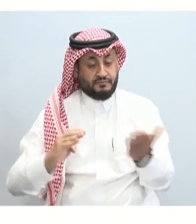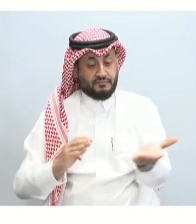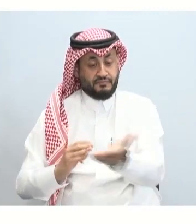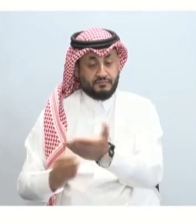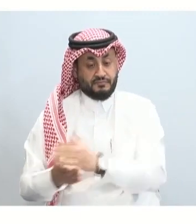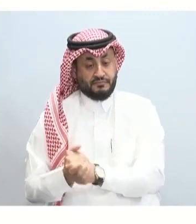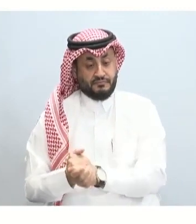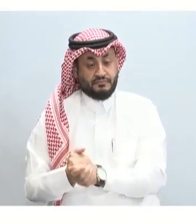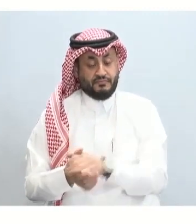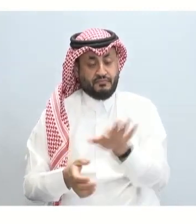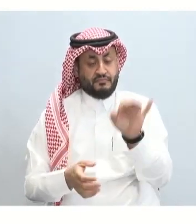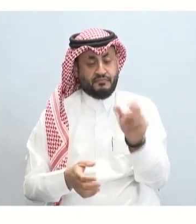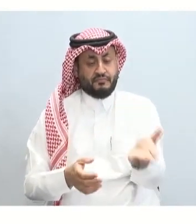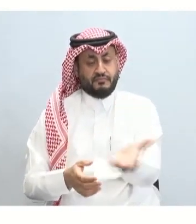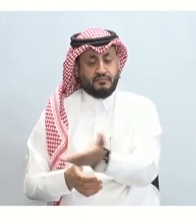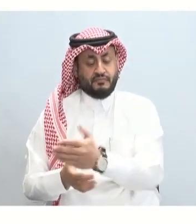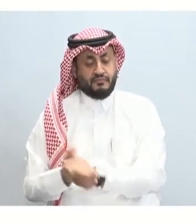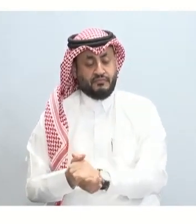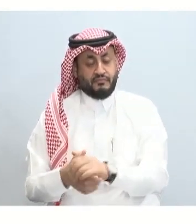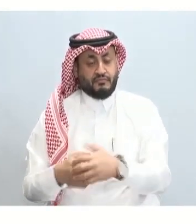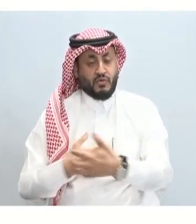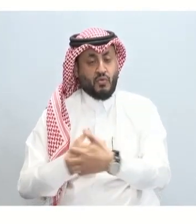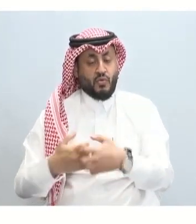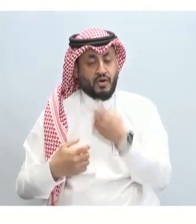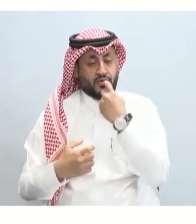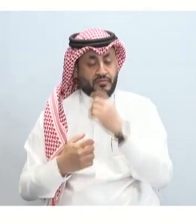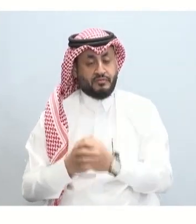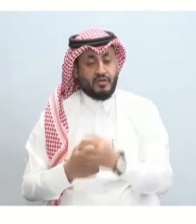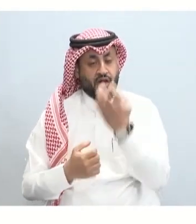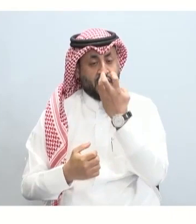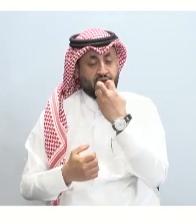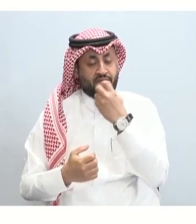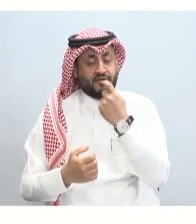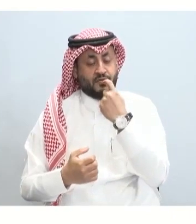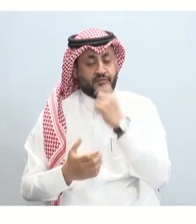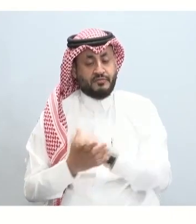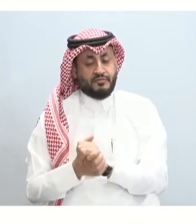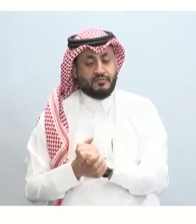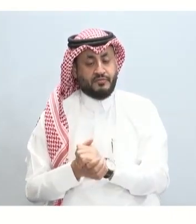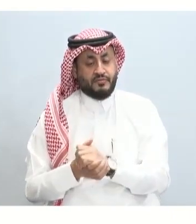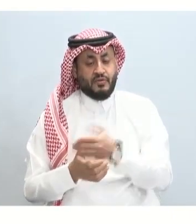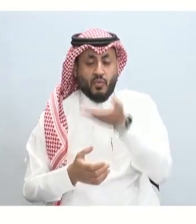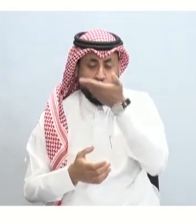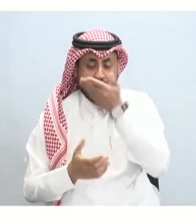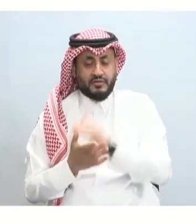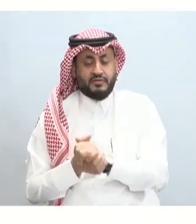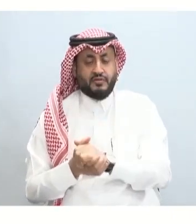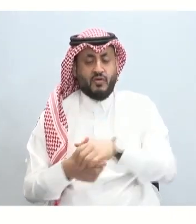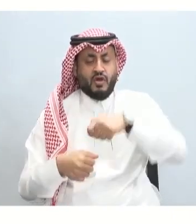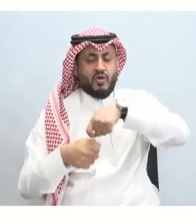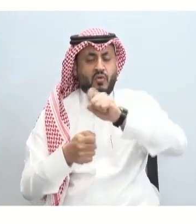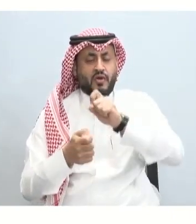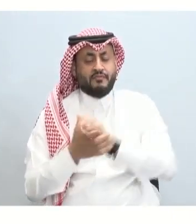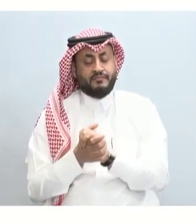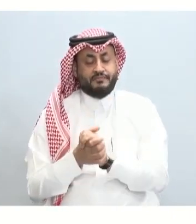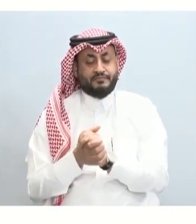your partner to choose from this list. Orange juice, apple juice, water, or cola.